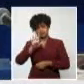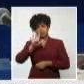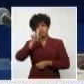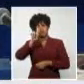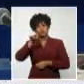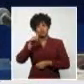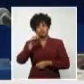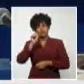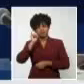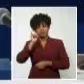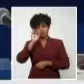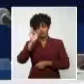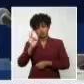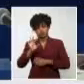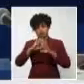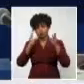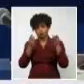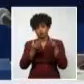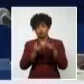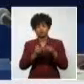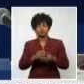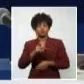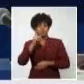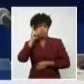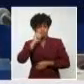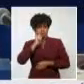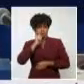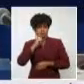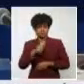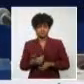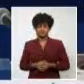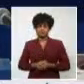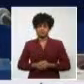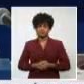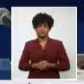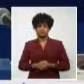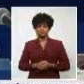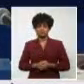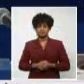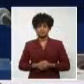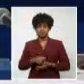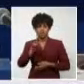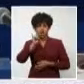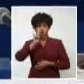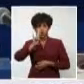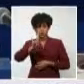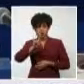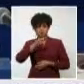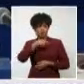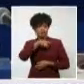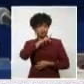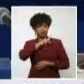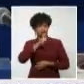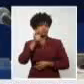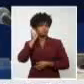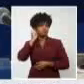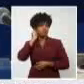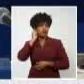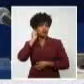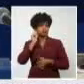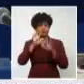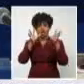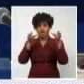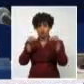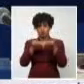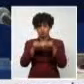51.6% of all the cases confirmed in Cuba. Yesterday, 9 cases were female, And